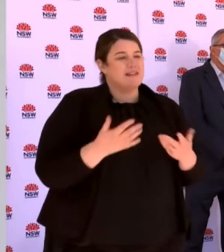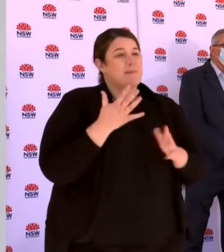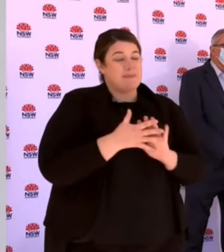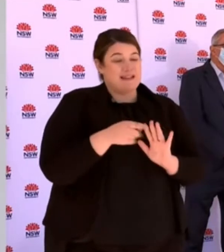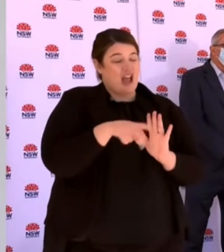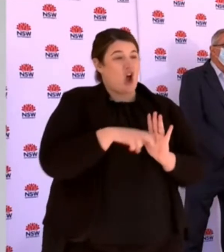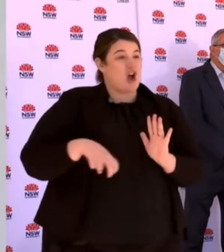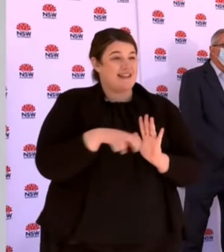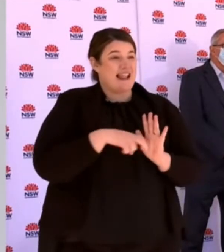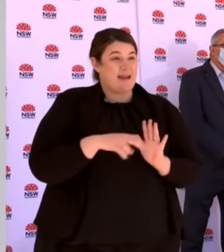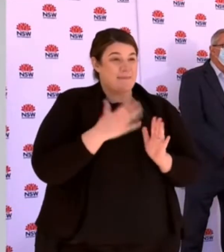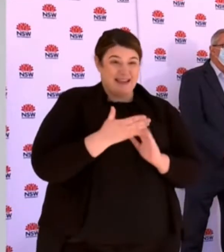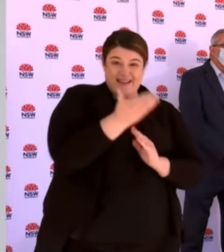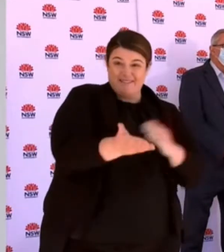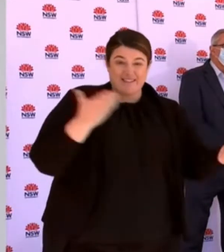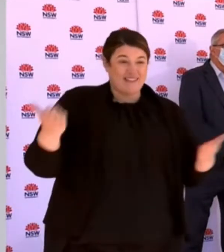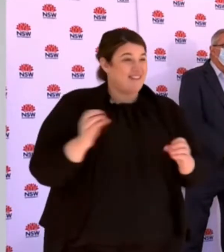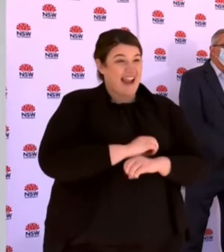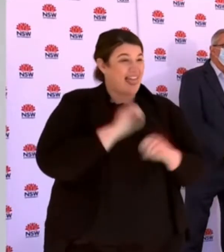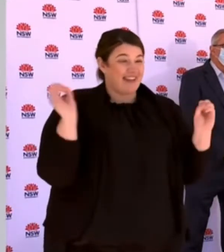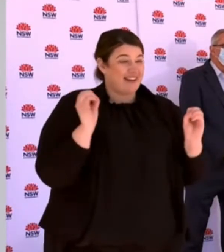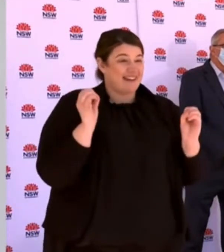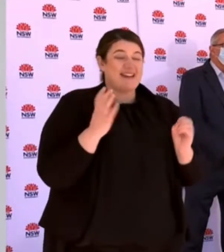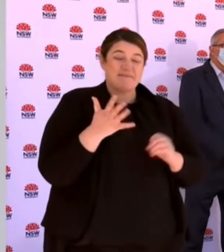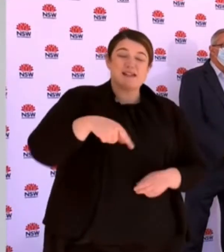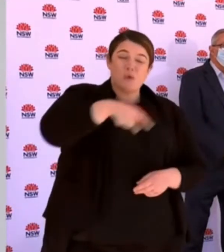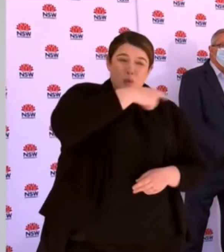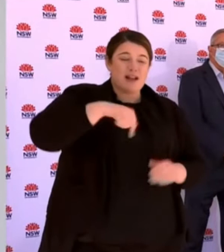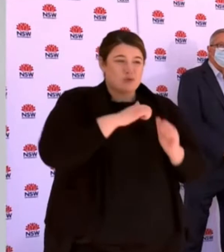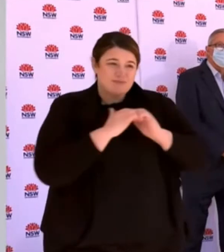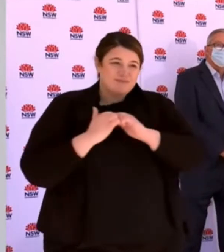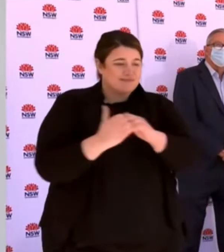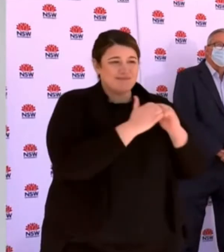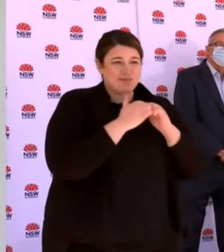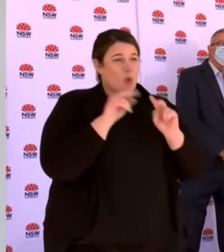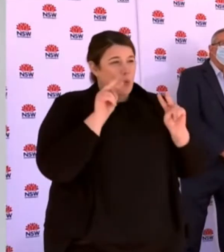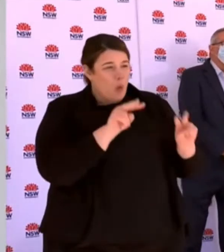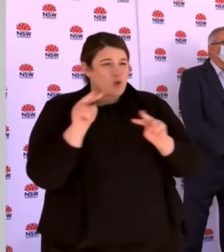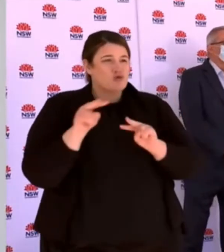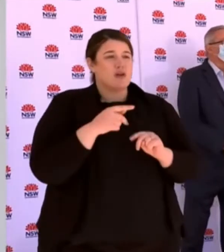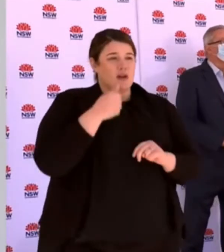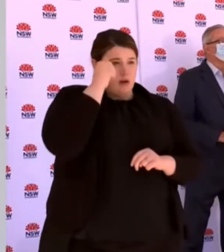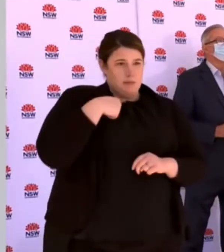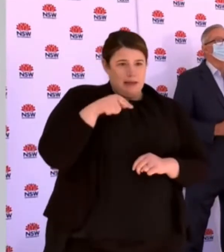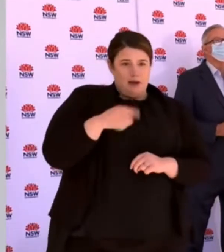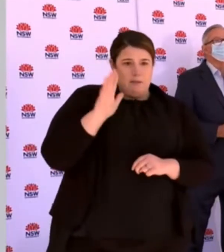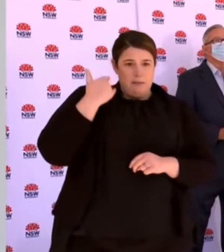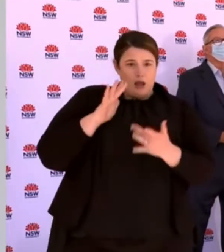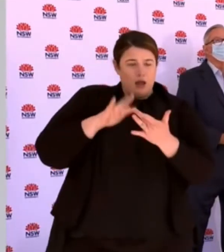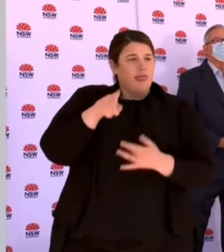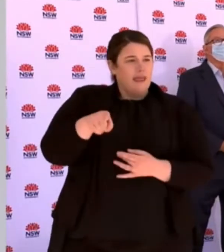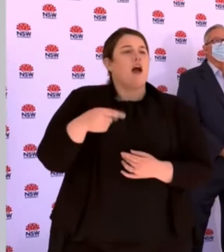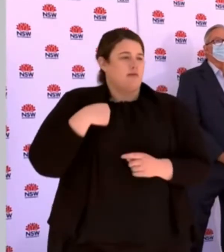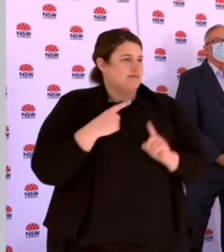community. And I think that just highlights the fact that we need to work together as a team, but I just really wanted to extend my appreciation to